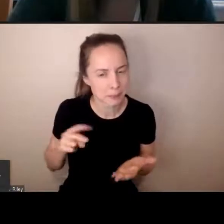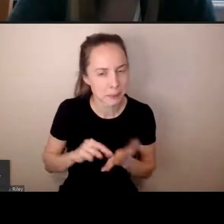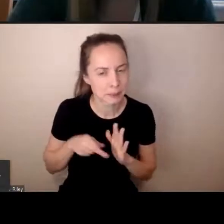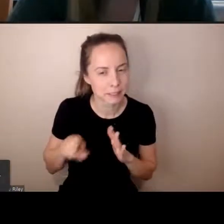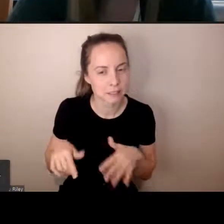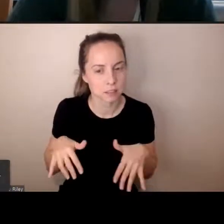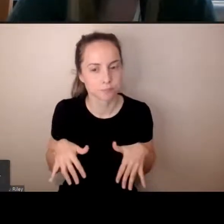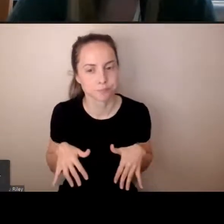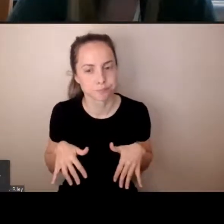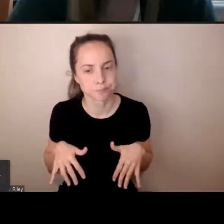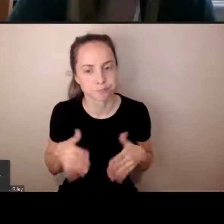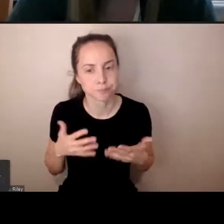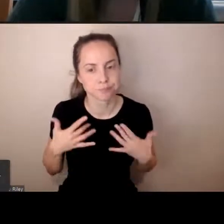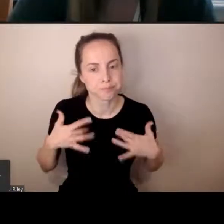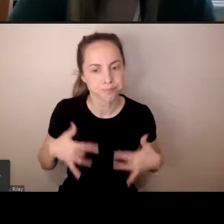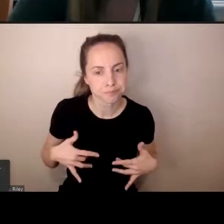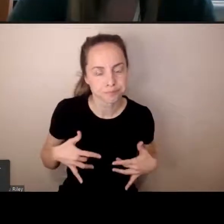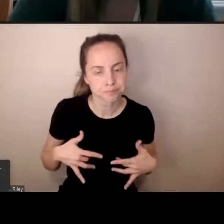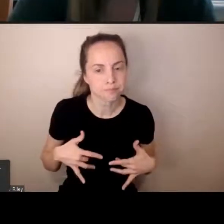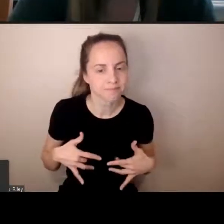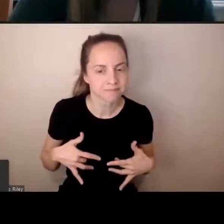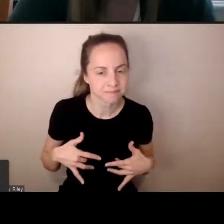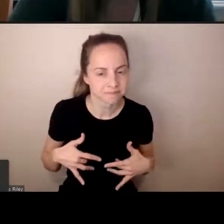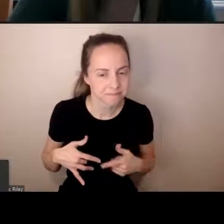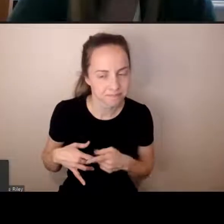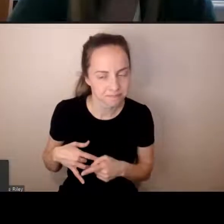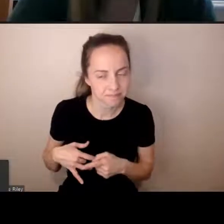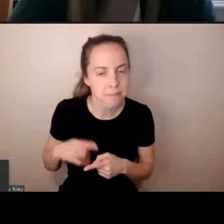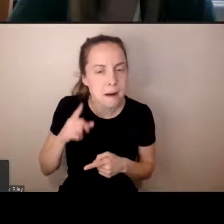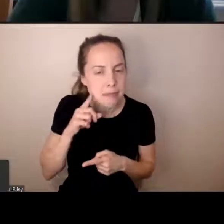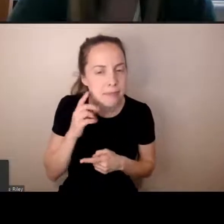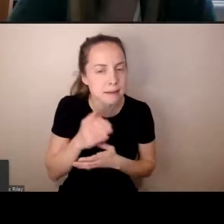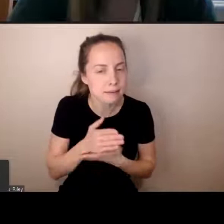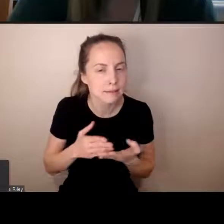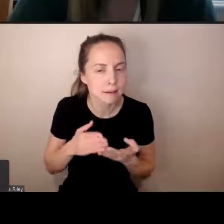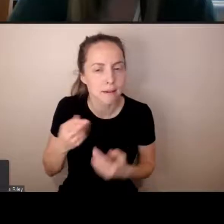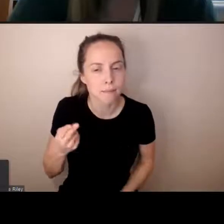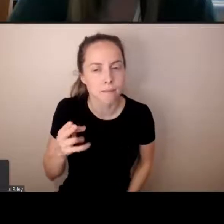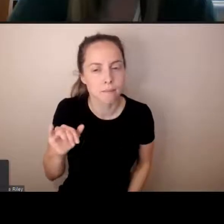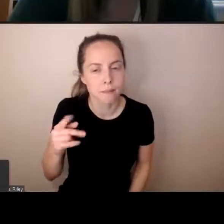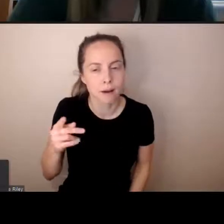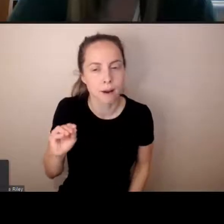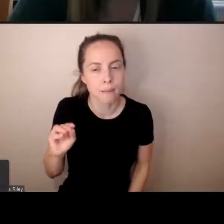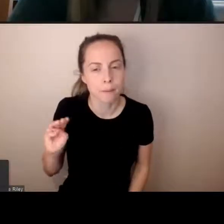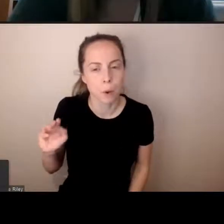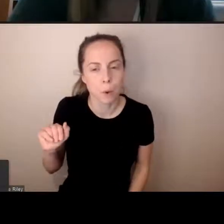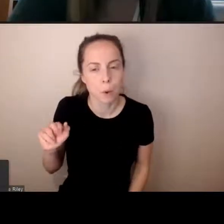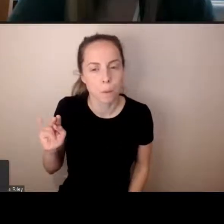believe there was some hypomania in there that was helping him believe in himself.